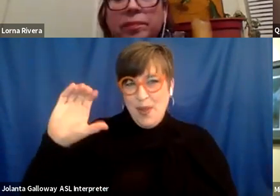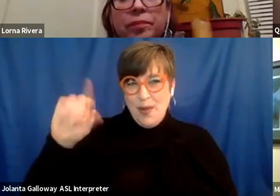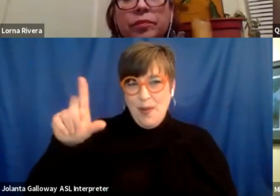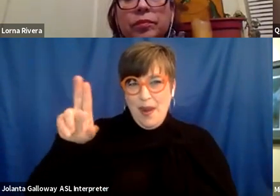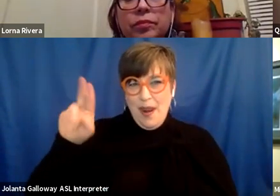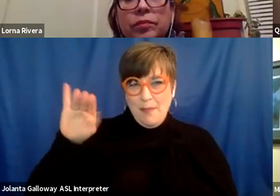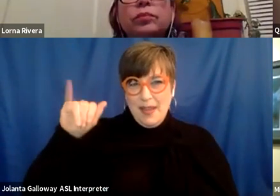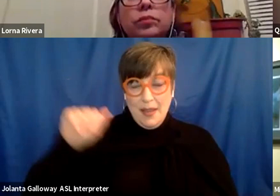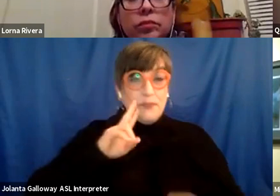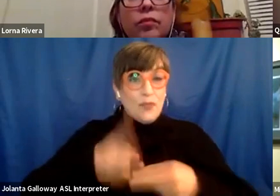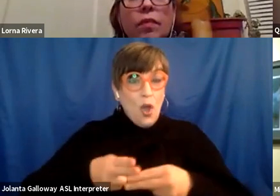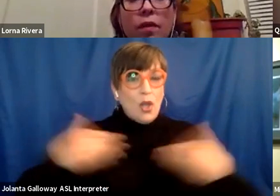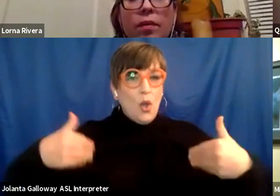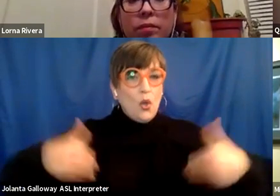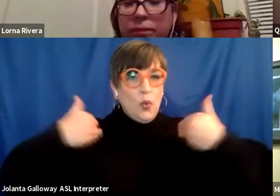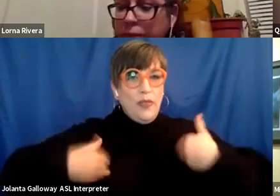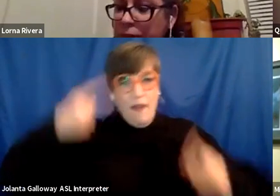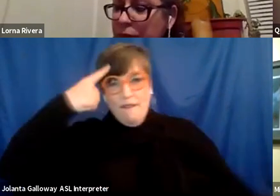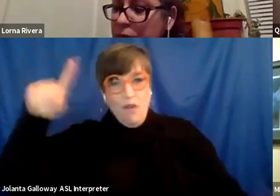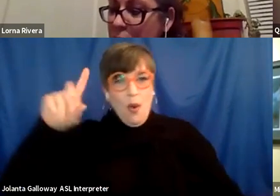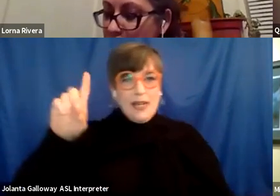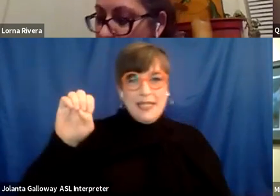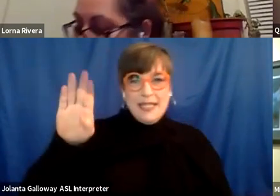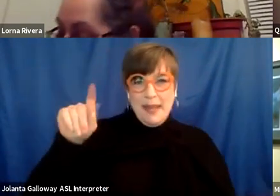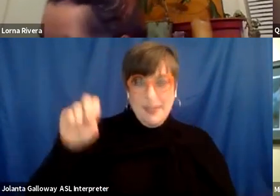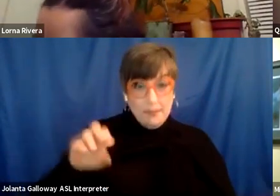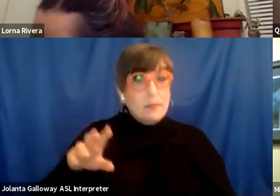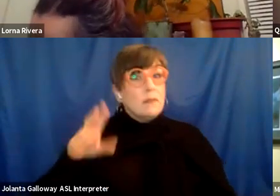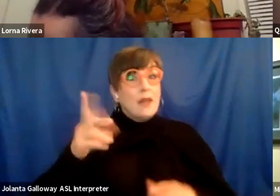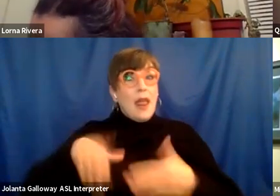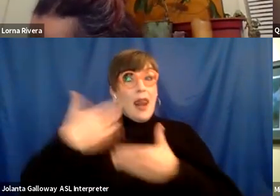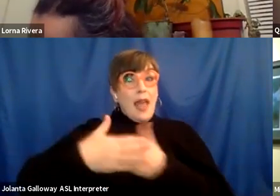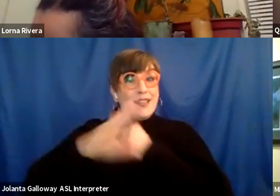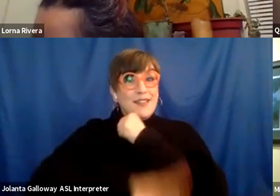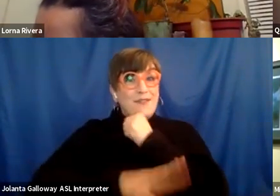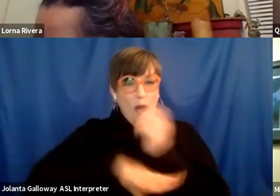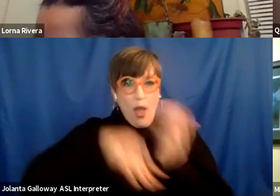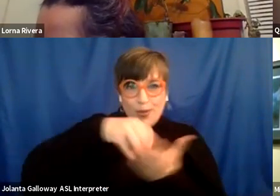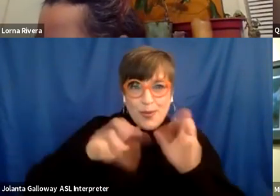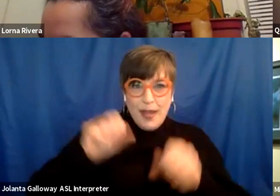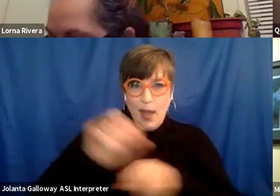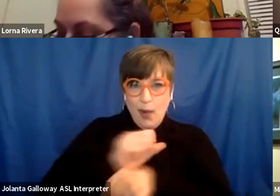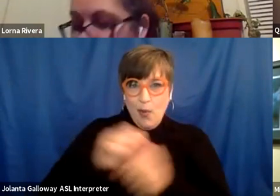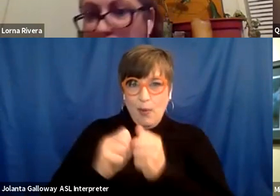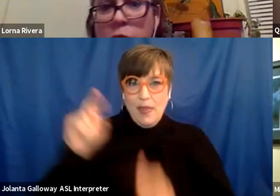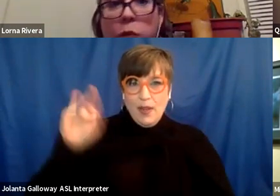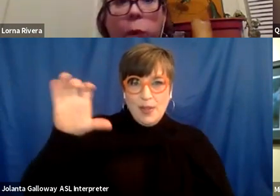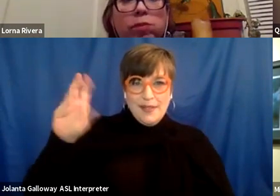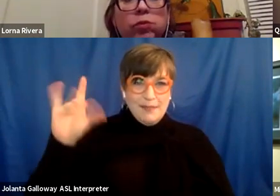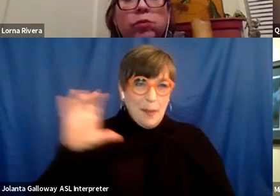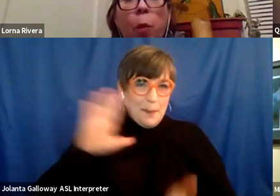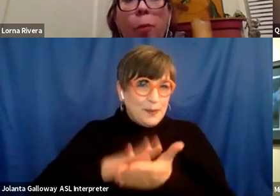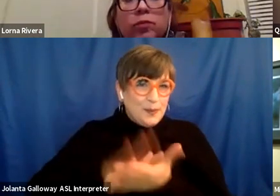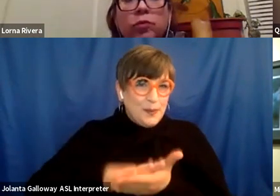Youth for Debate next fall, where students at Columbia get to work closely with New York City public school students to